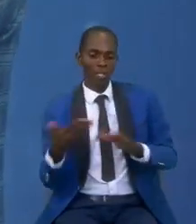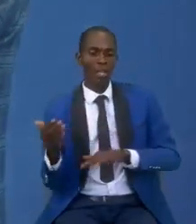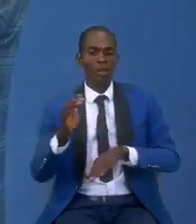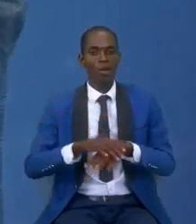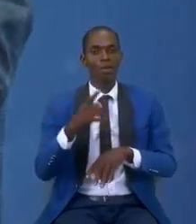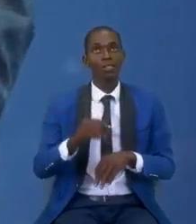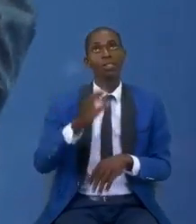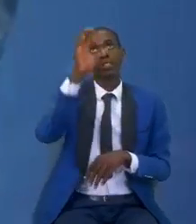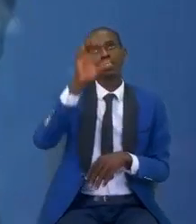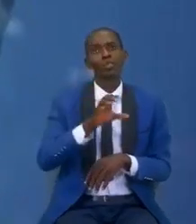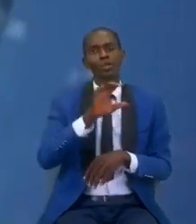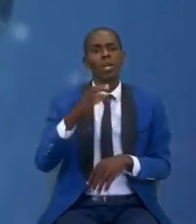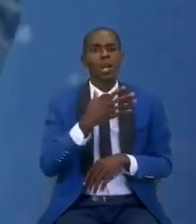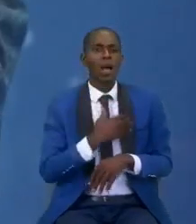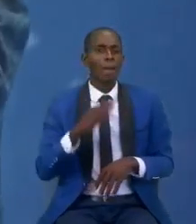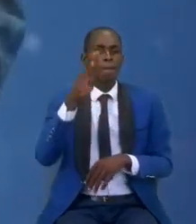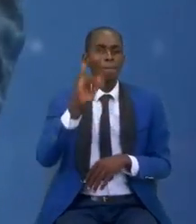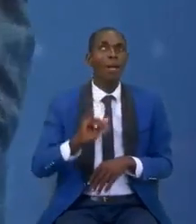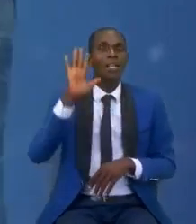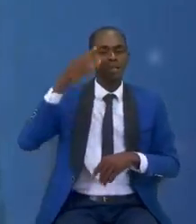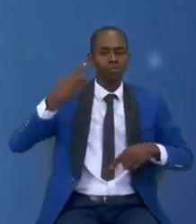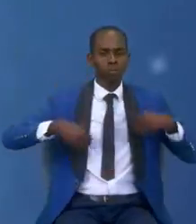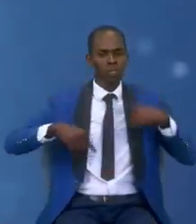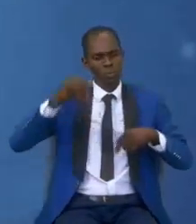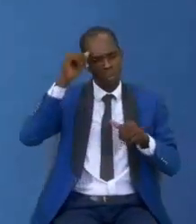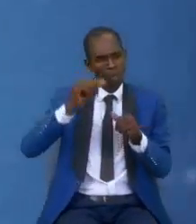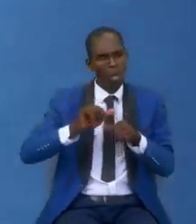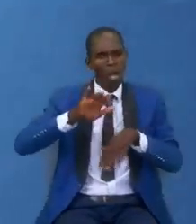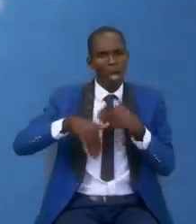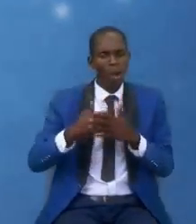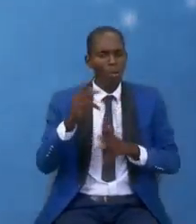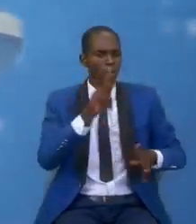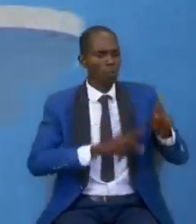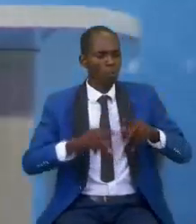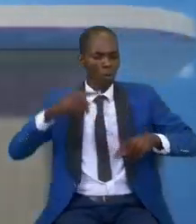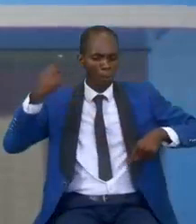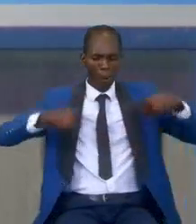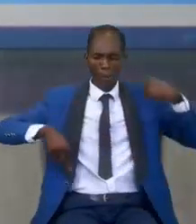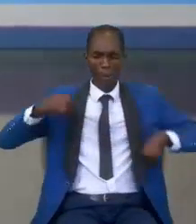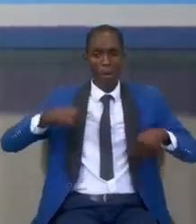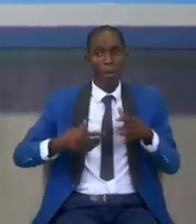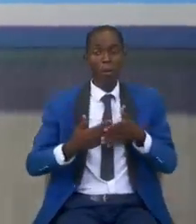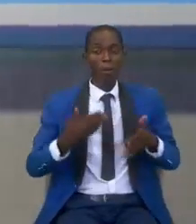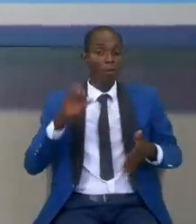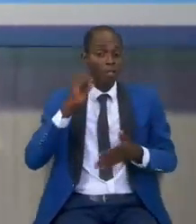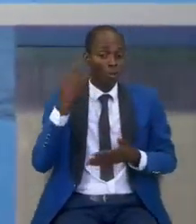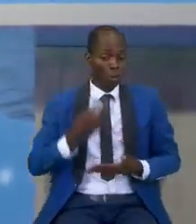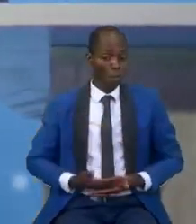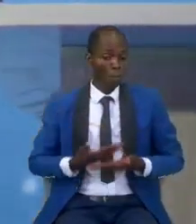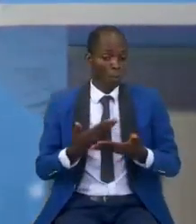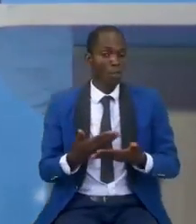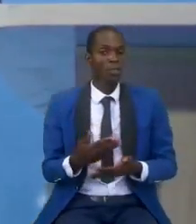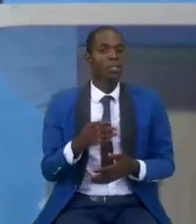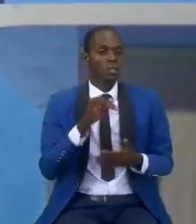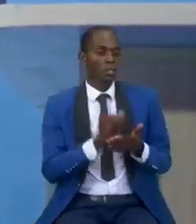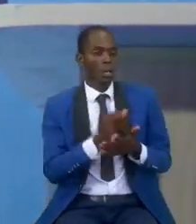on him before he was born? He said that, and he said, by his stripes we are healed. And as we come to